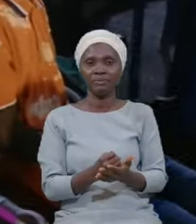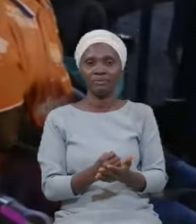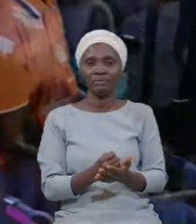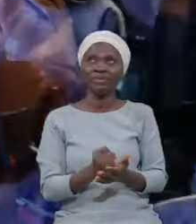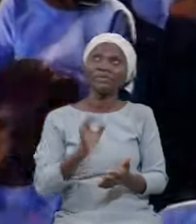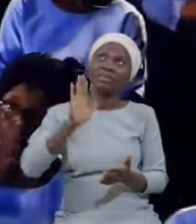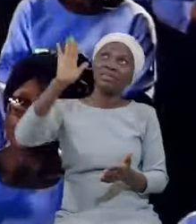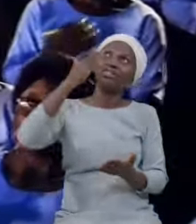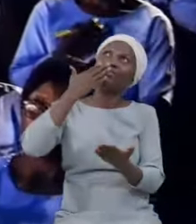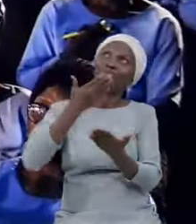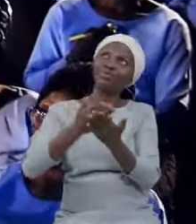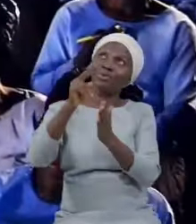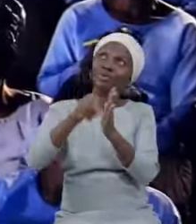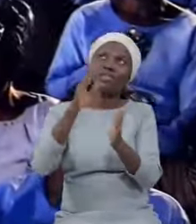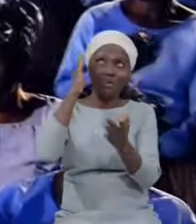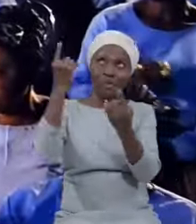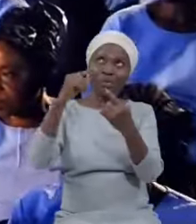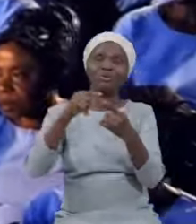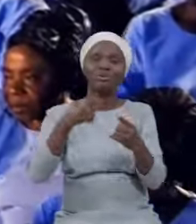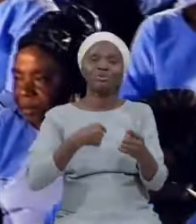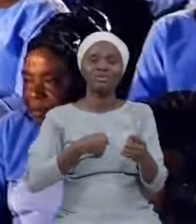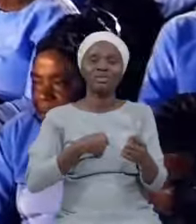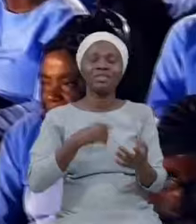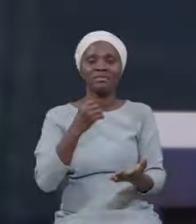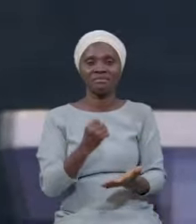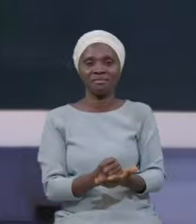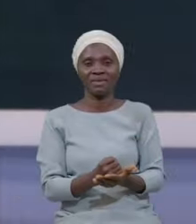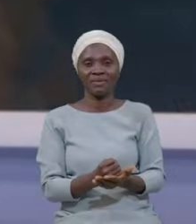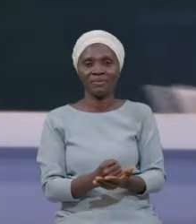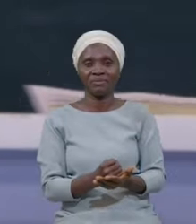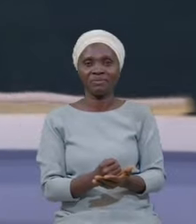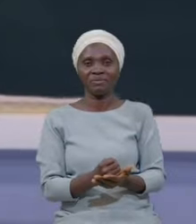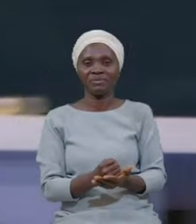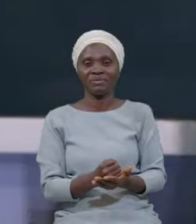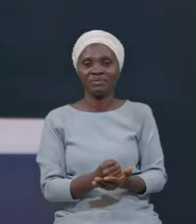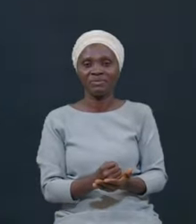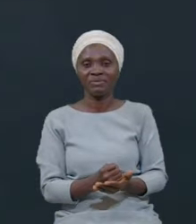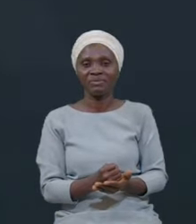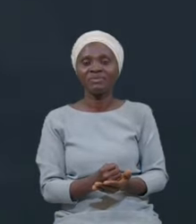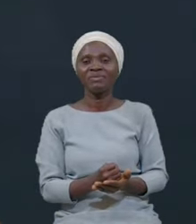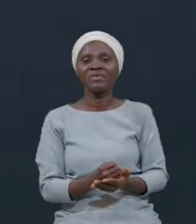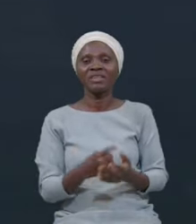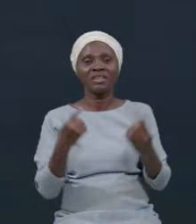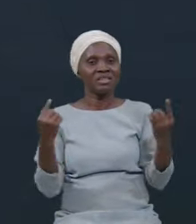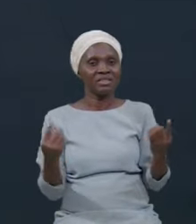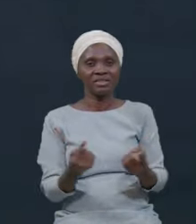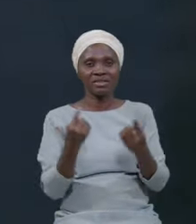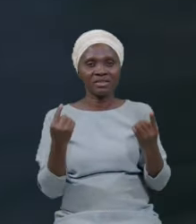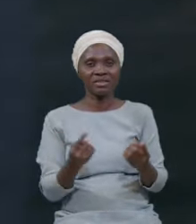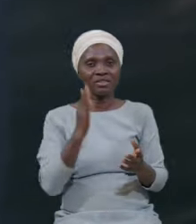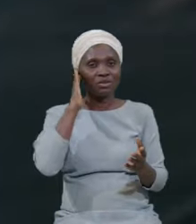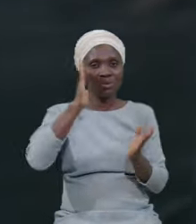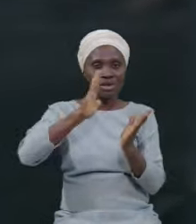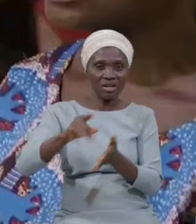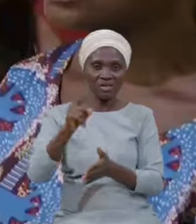me. Evil will leave you. Sin will leave you. Sickness